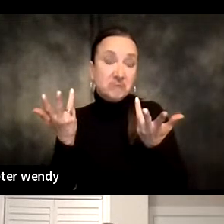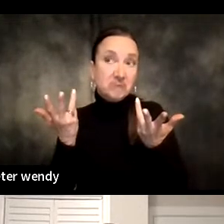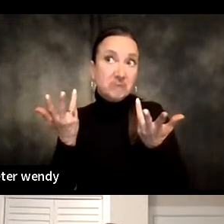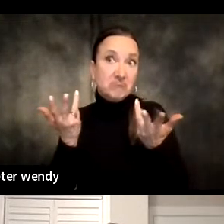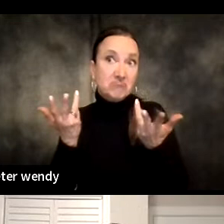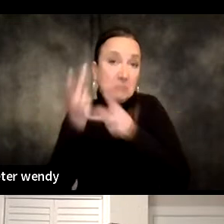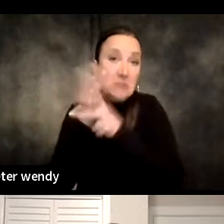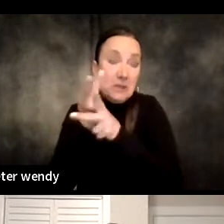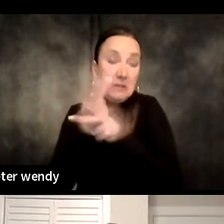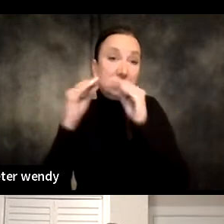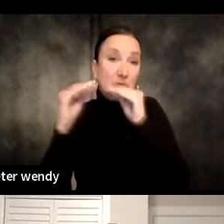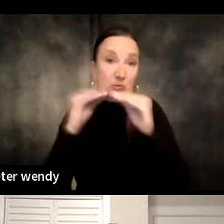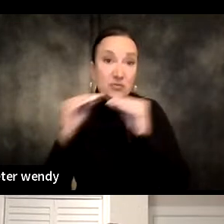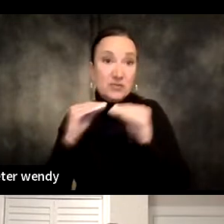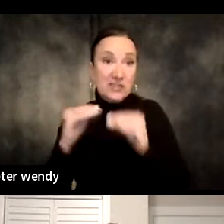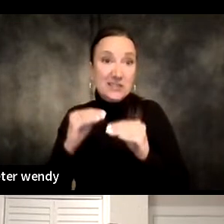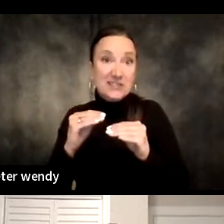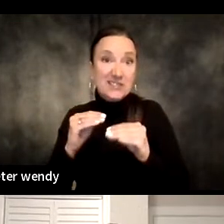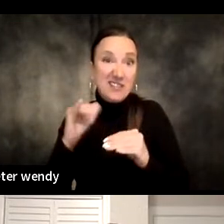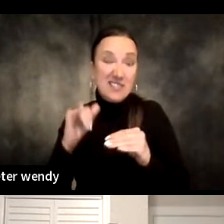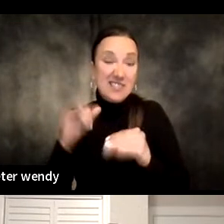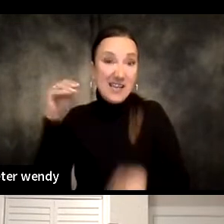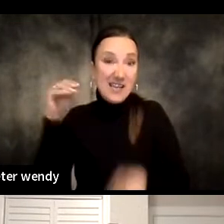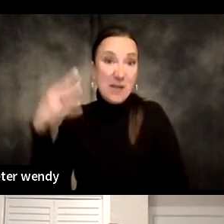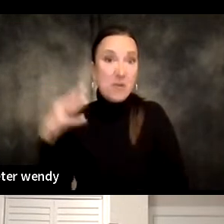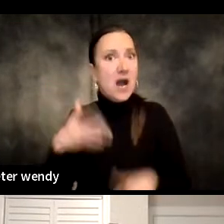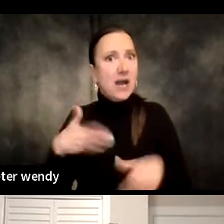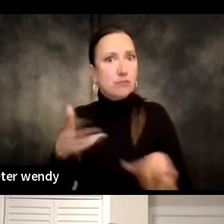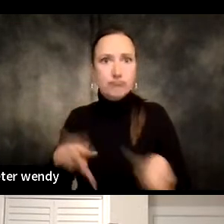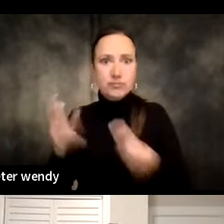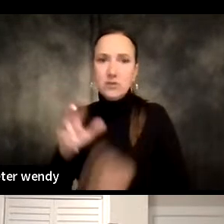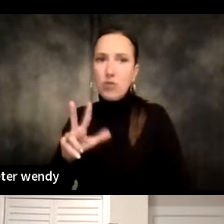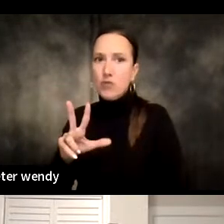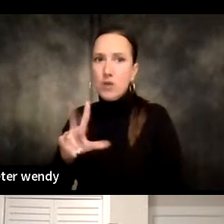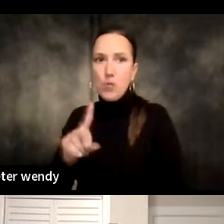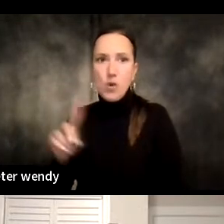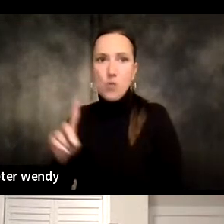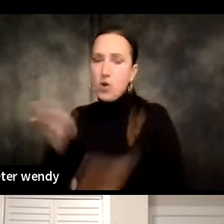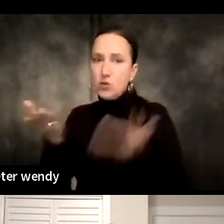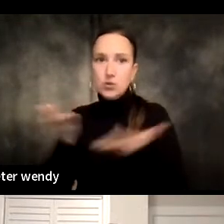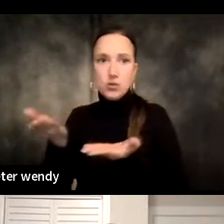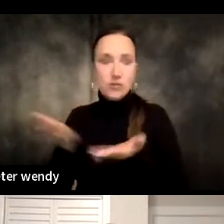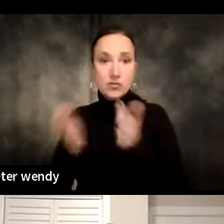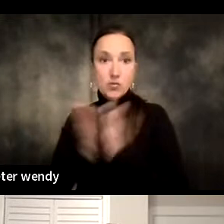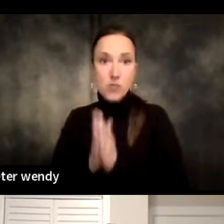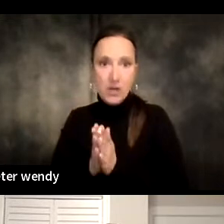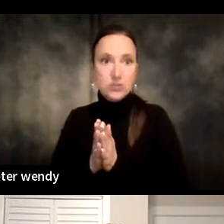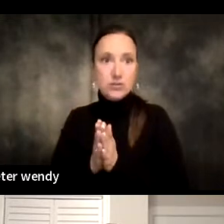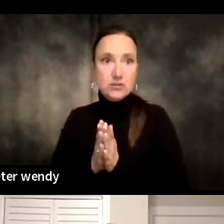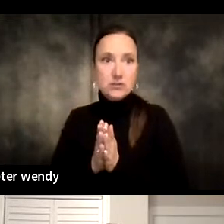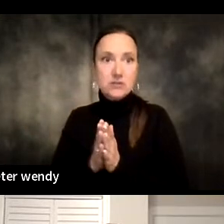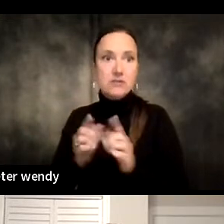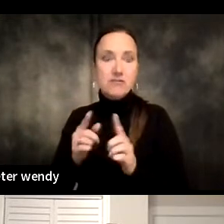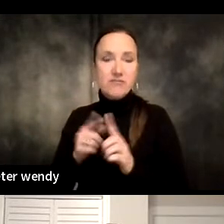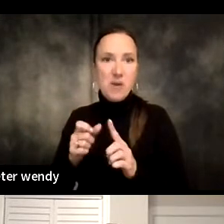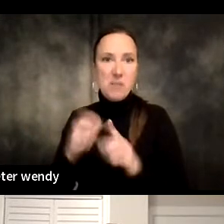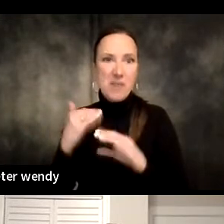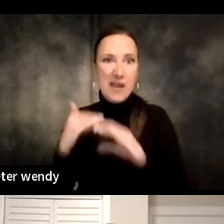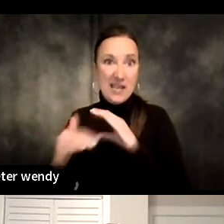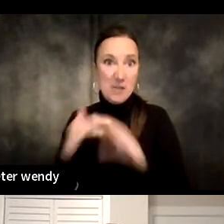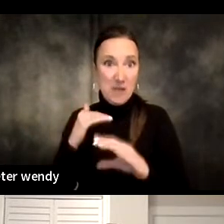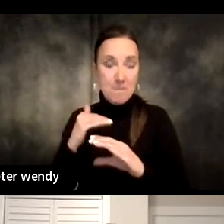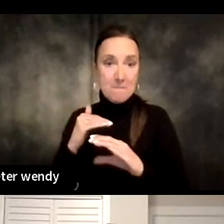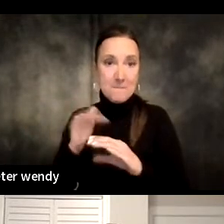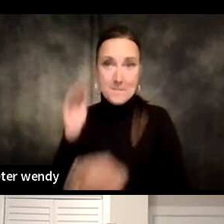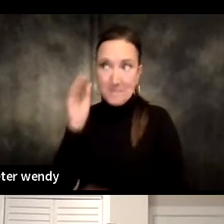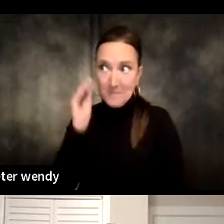maintenance on or service on that camera. I did put in a 311 service request from my official ANC email, but I